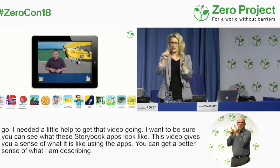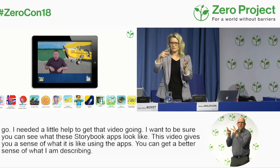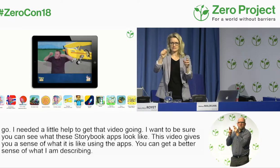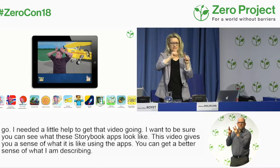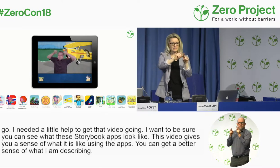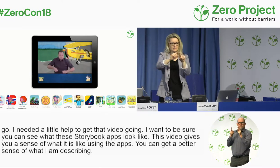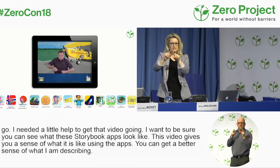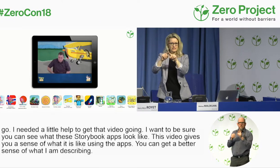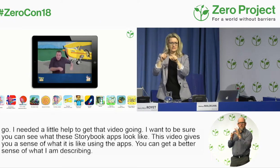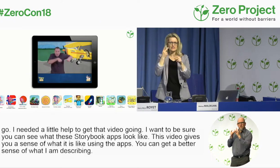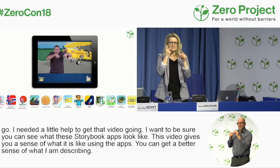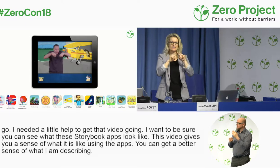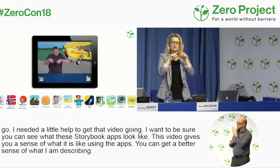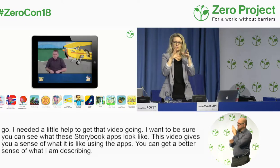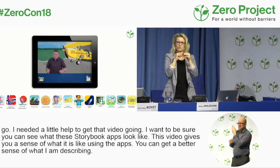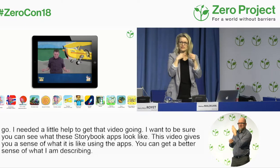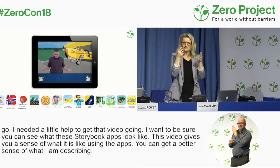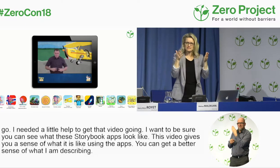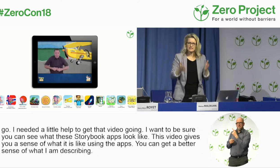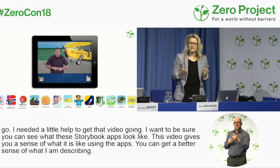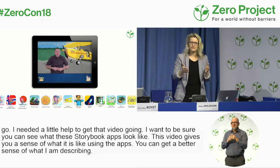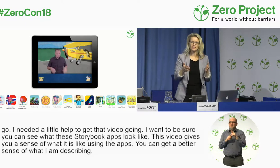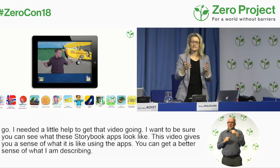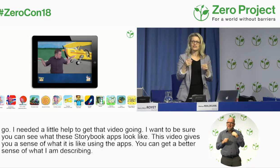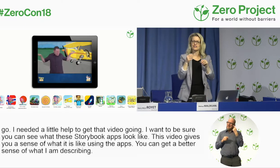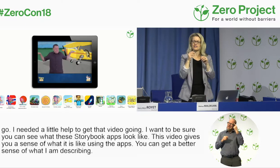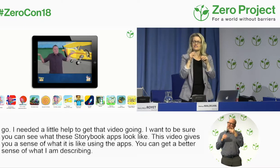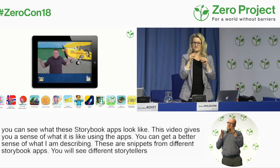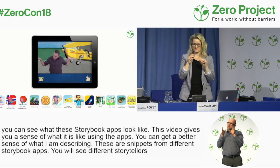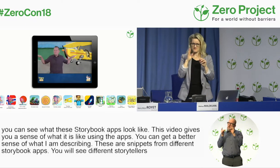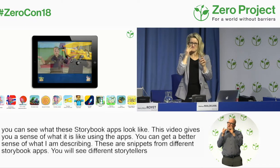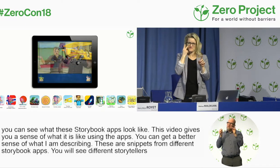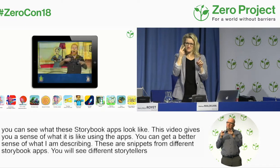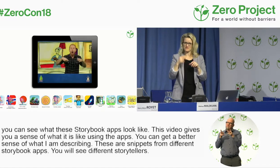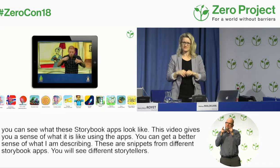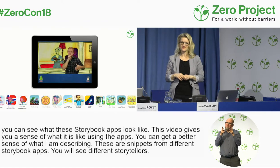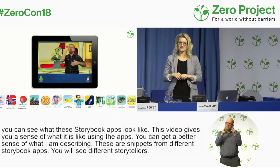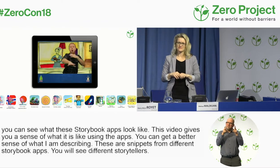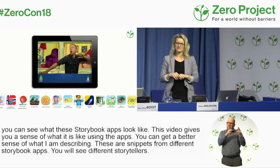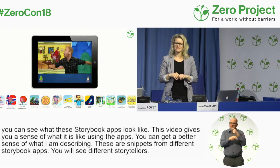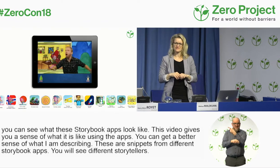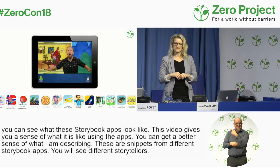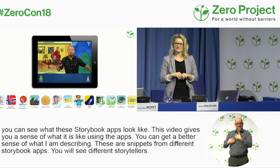of snippets from different storybook apps, so you'll see different storytellers.